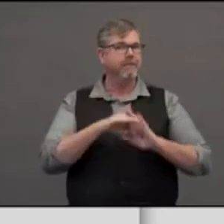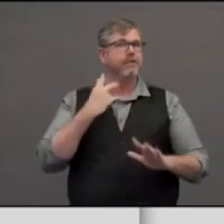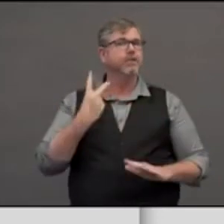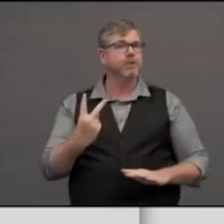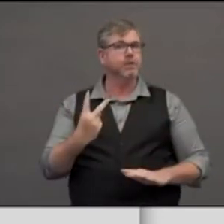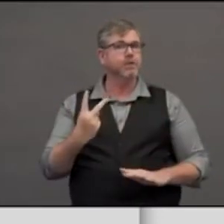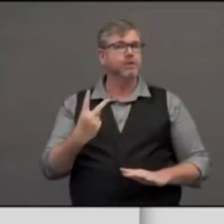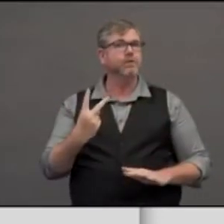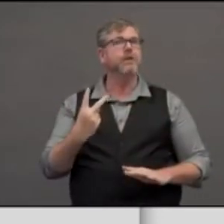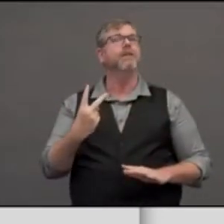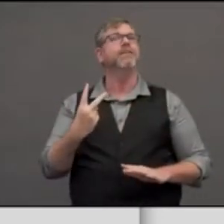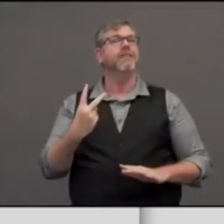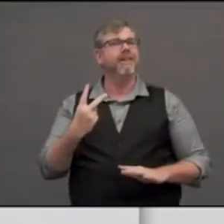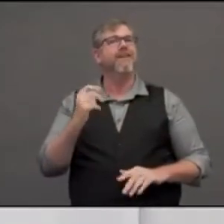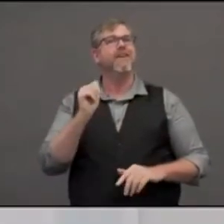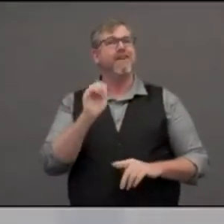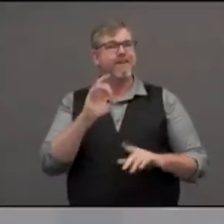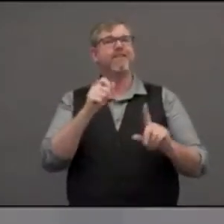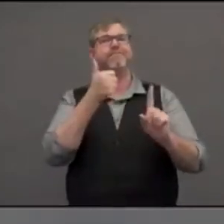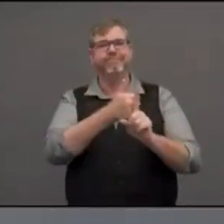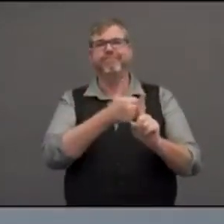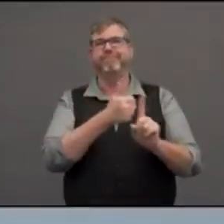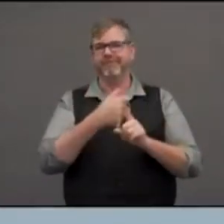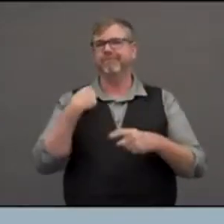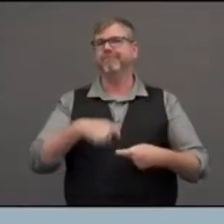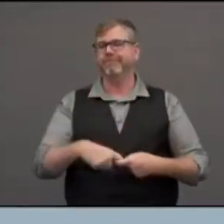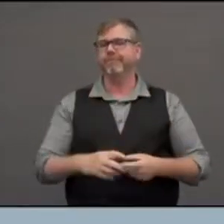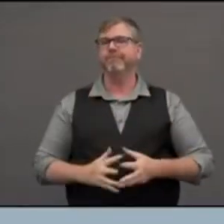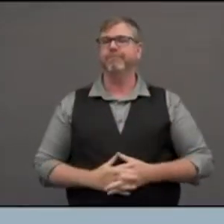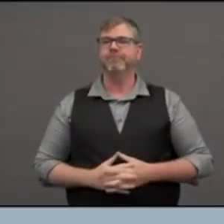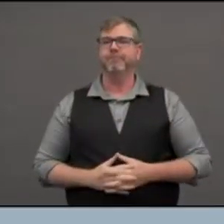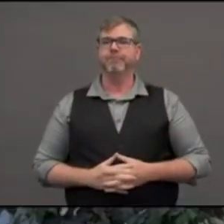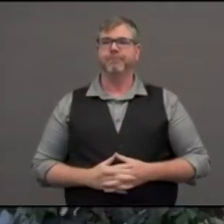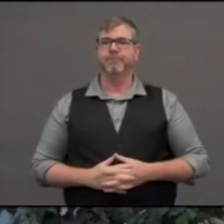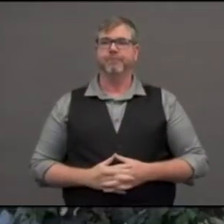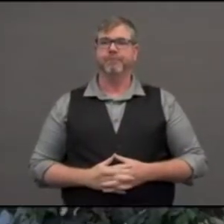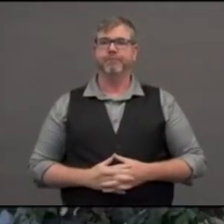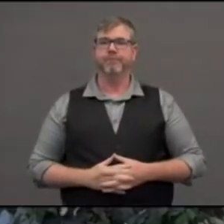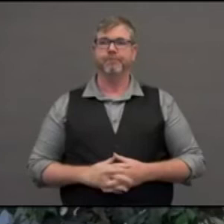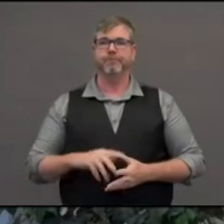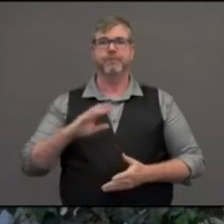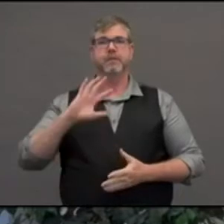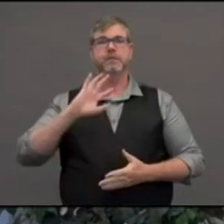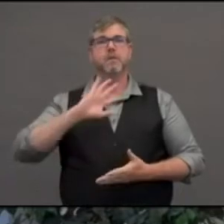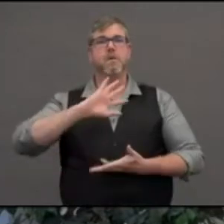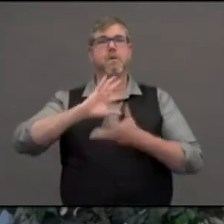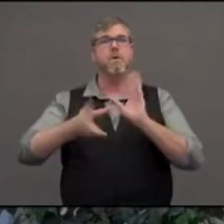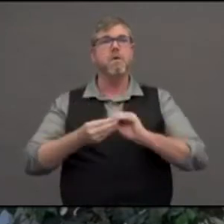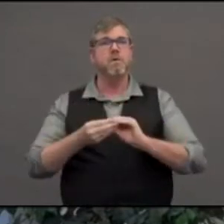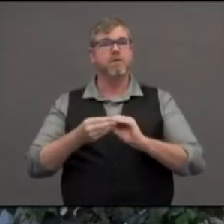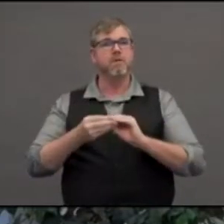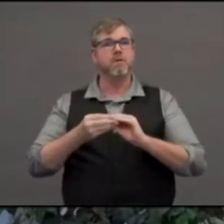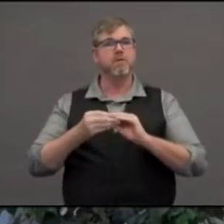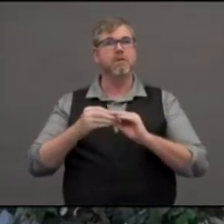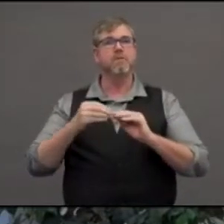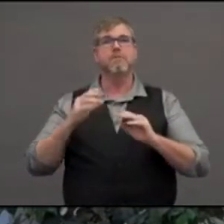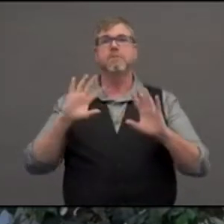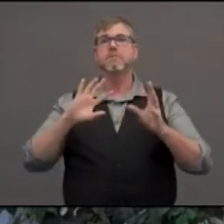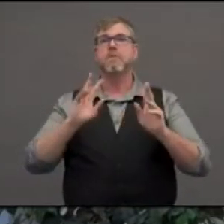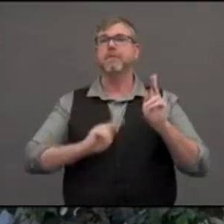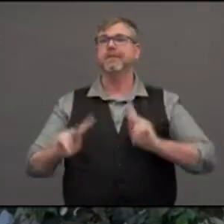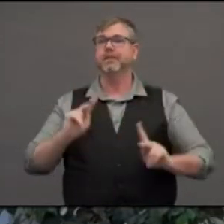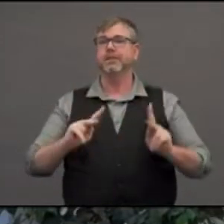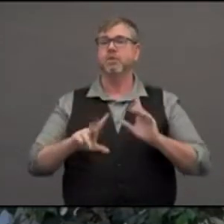1 in 4 Latinos in the population, but 1 out of every 2 cases are Latino.